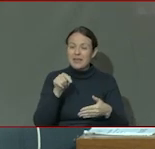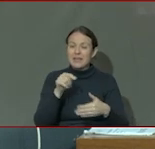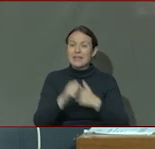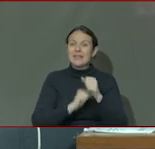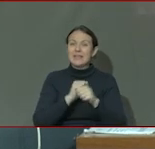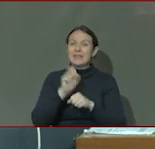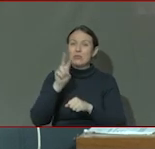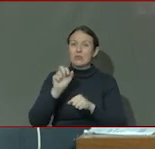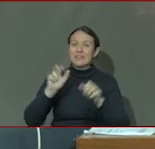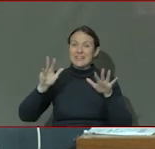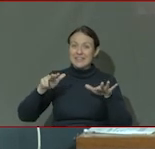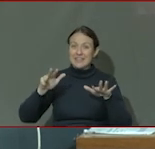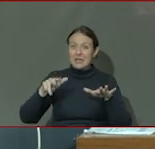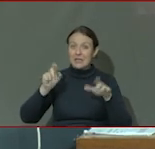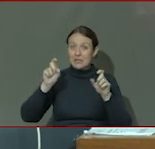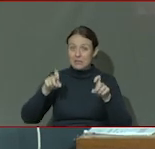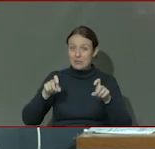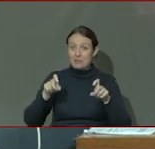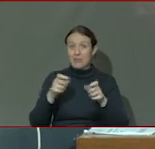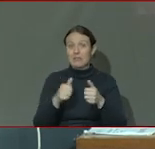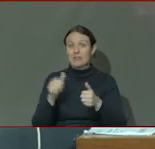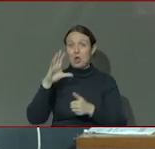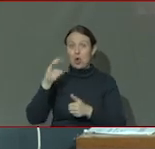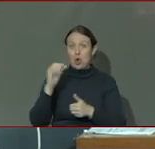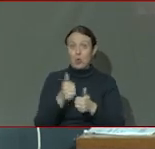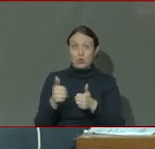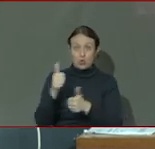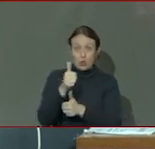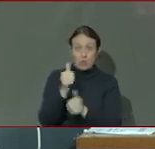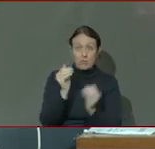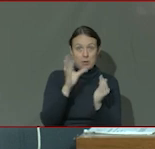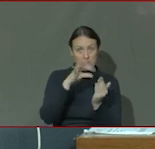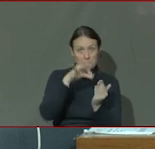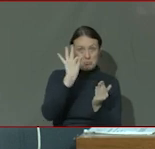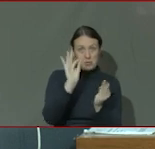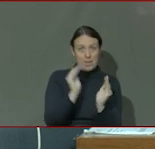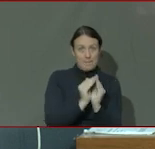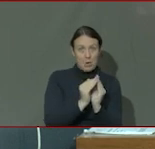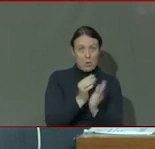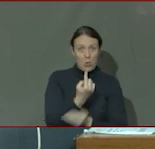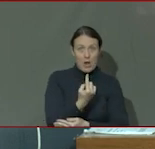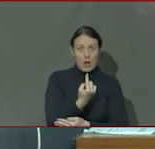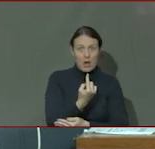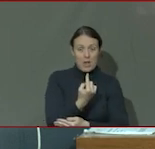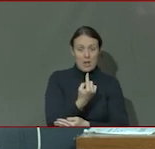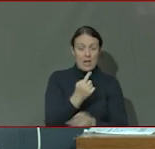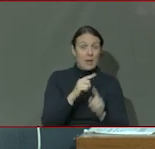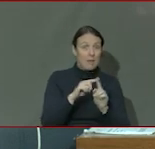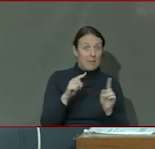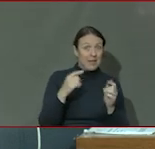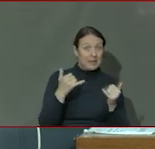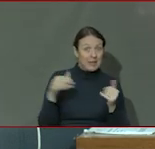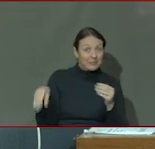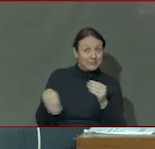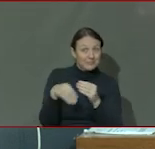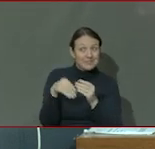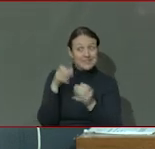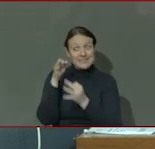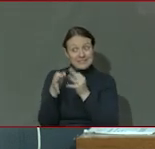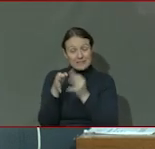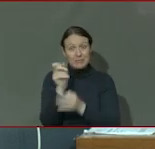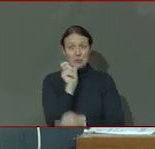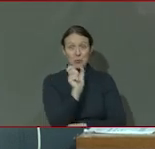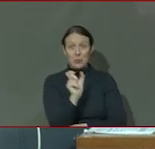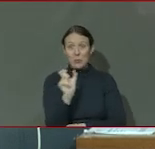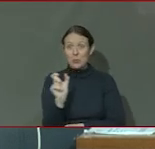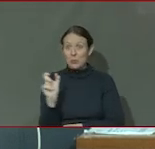learners had to identify B with co-dominance, you would have scored the mark. But how would you phrase it by using words? You